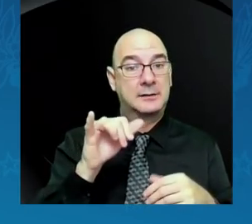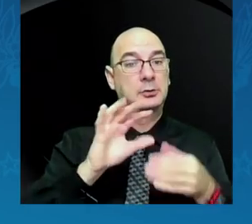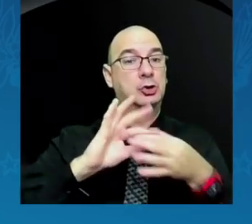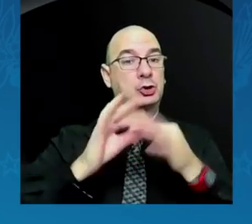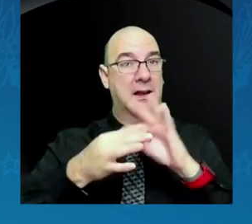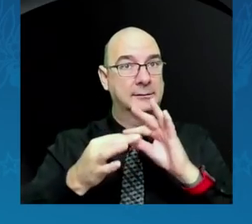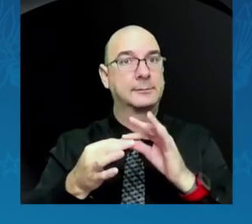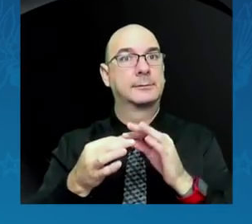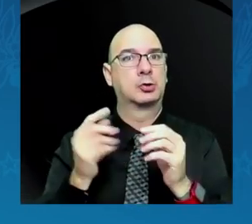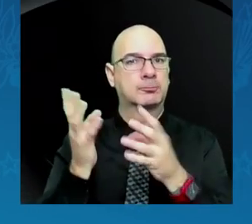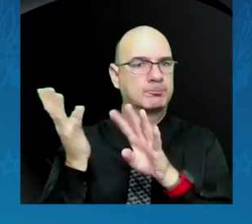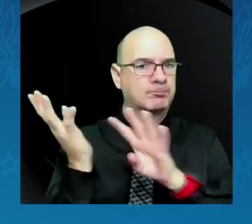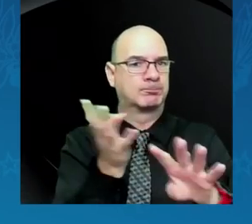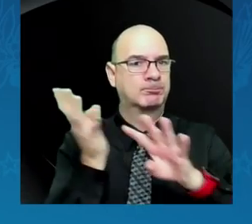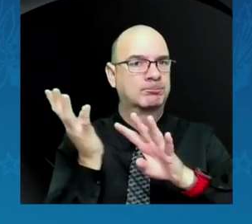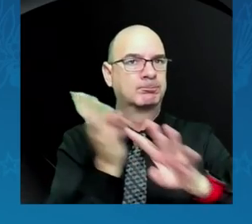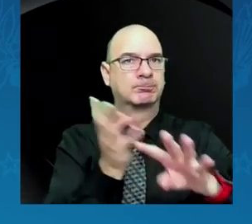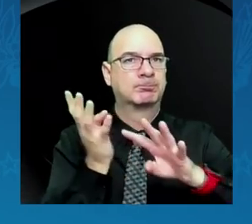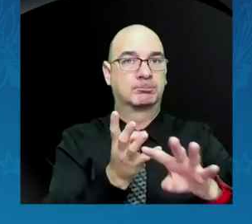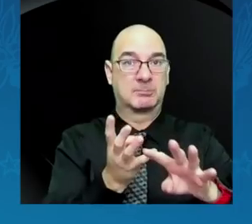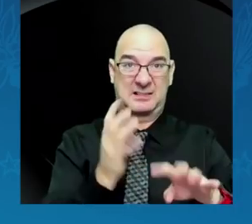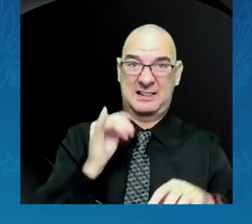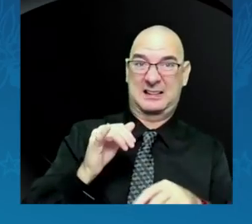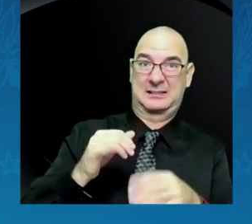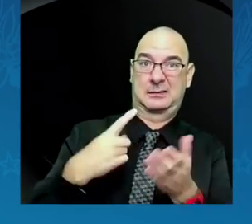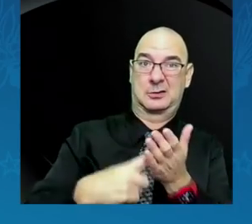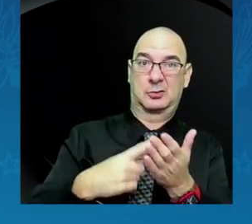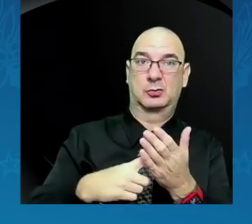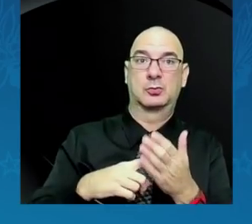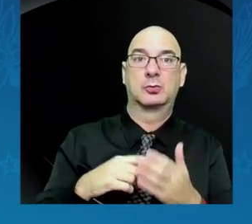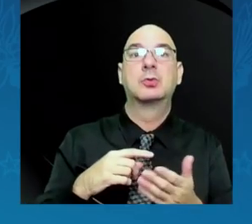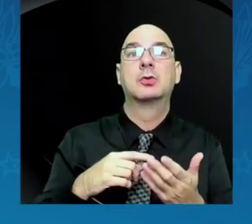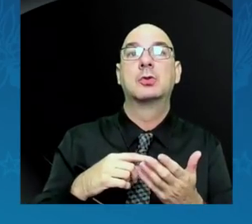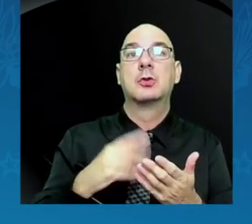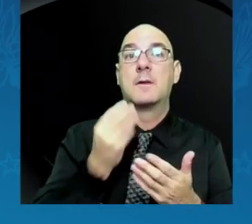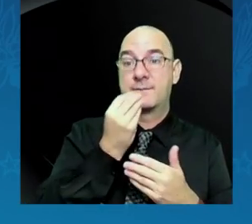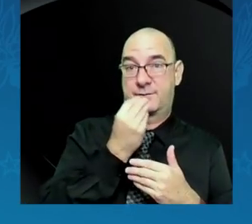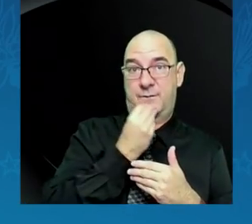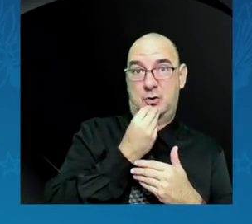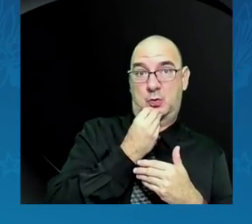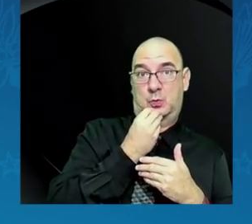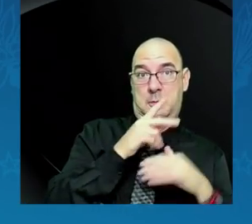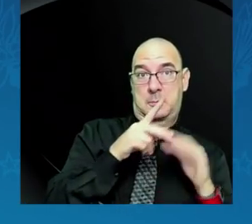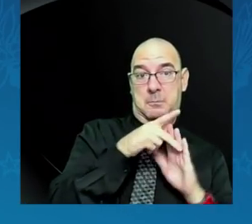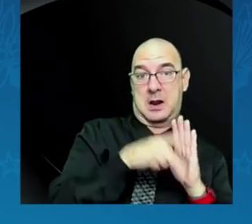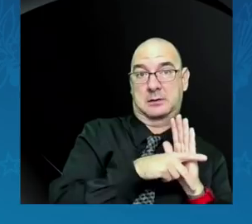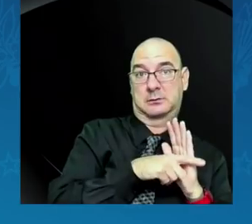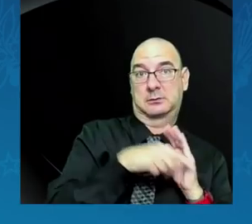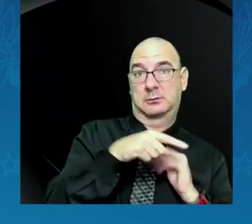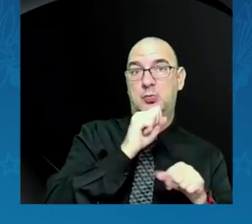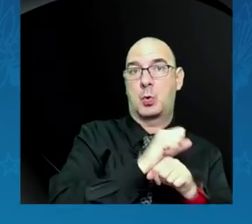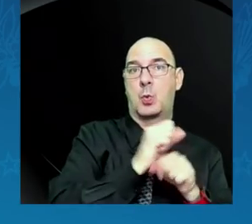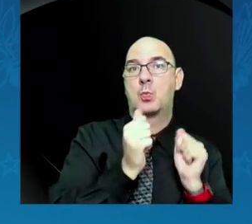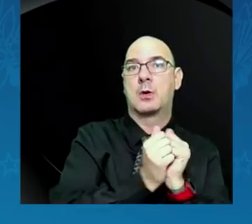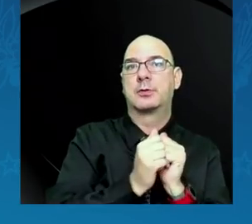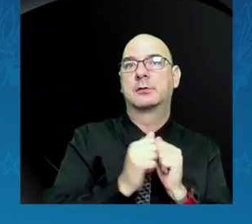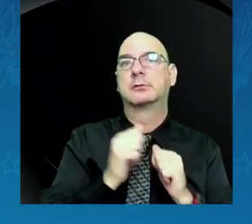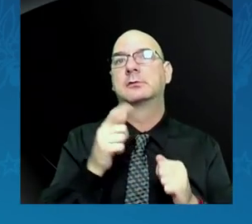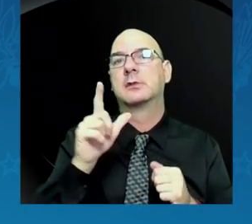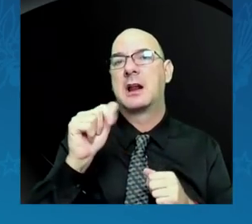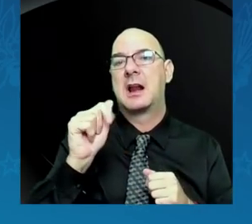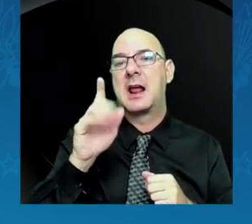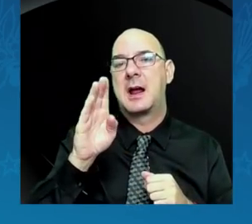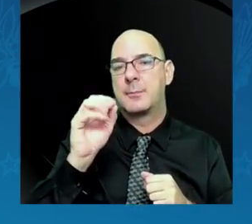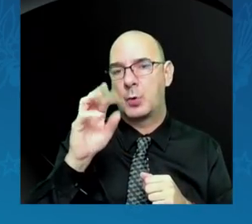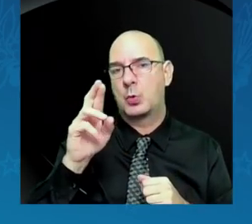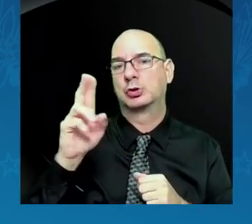terms of domestic policy, one of the approaches we have taken is to work with labor unions and to work with municipalities in opening